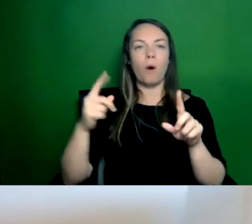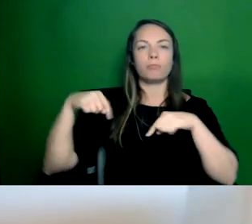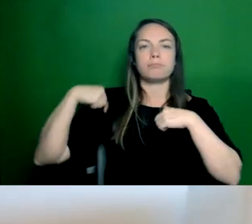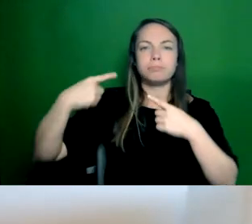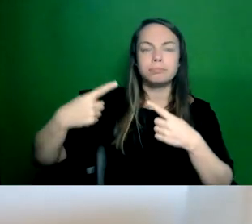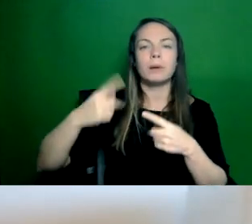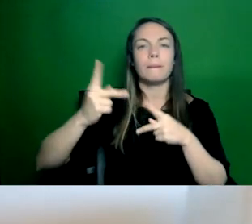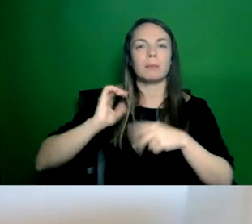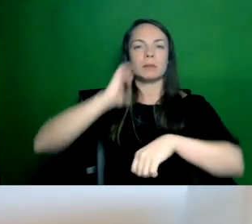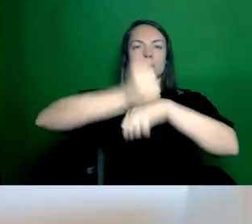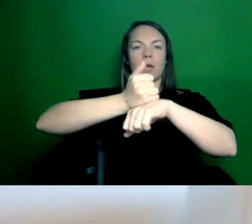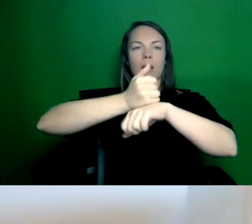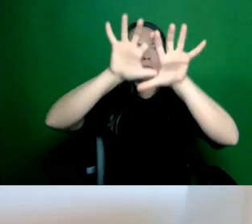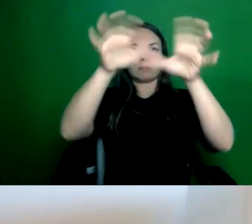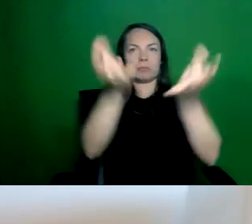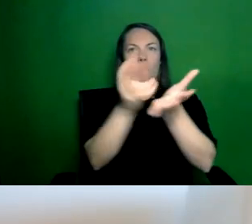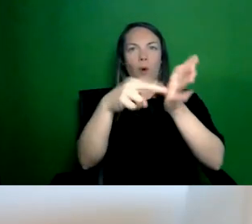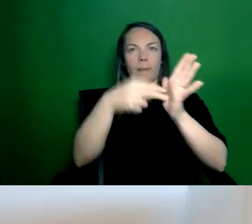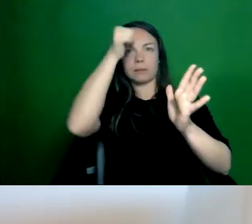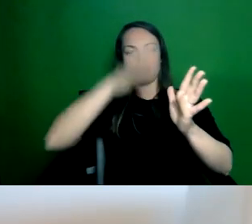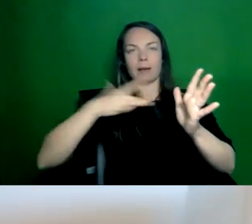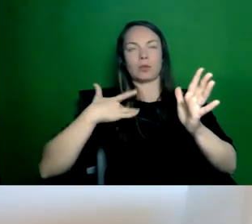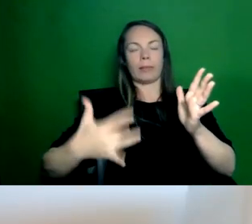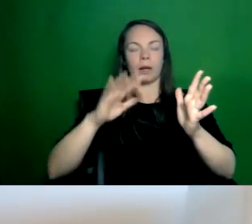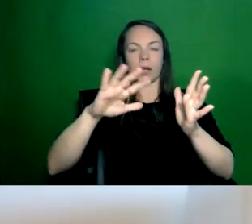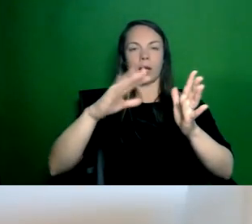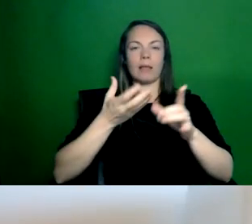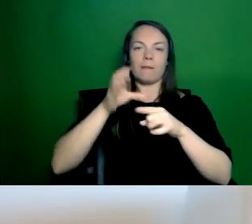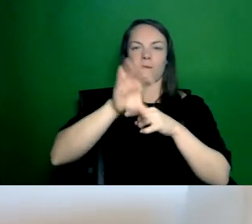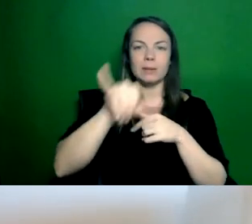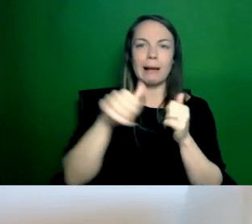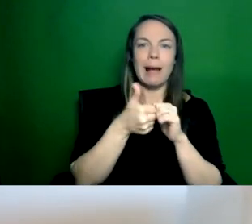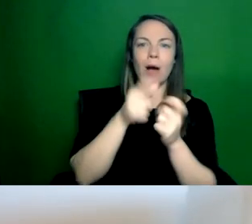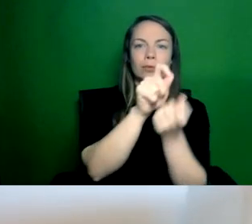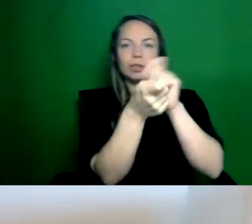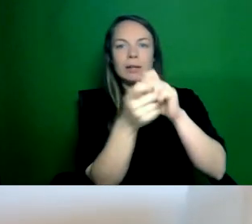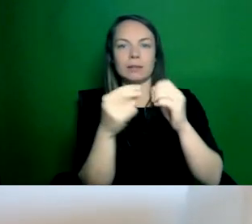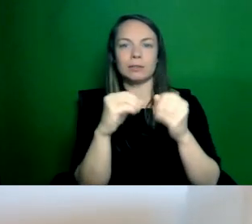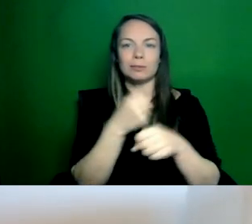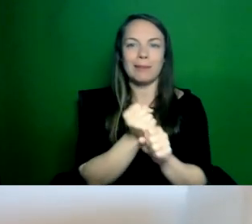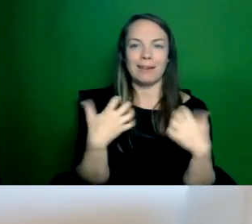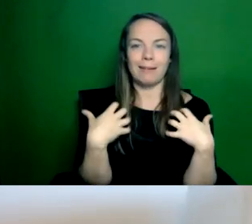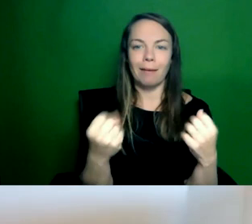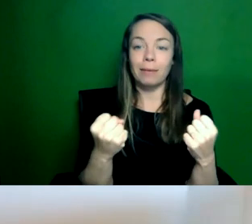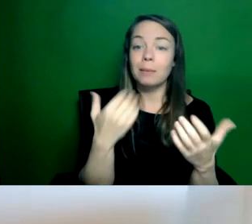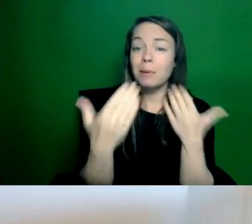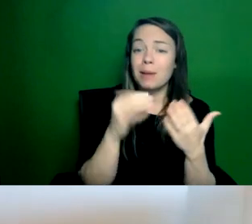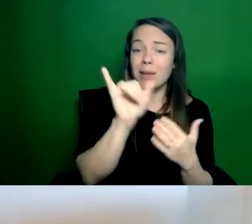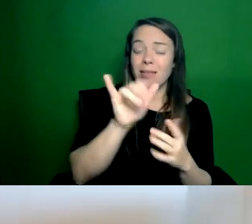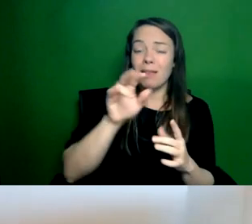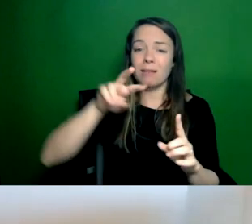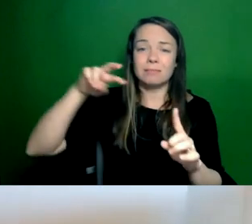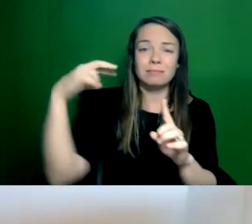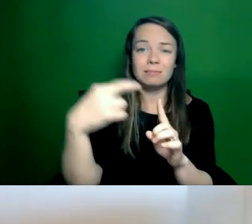been constructed by society, and force that, and like, how do we make this healthy? And maybe it's that whole framework is just